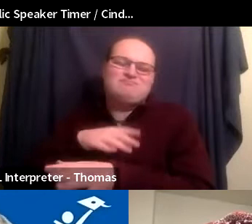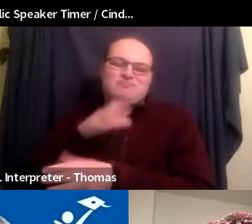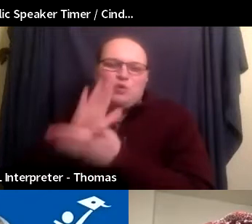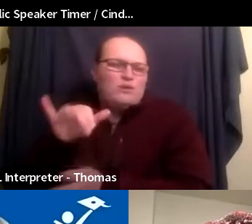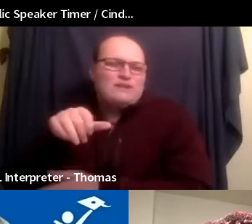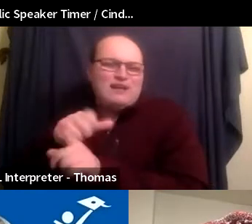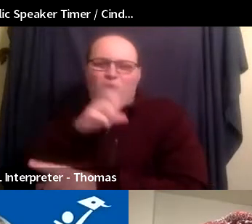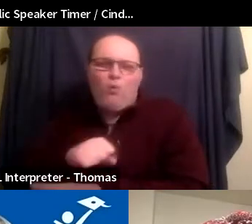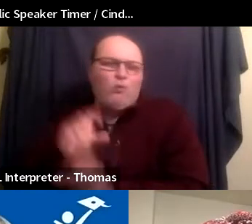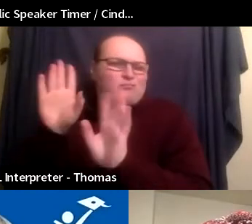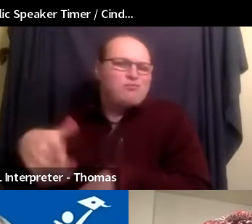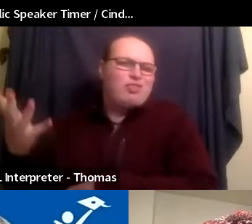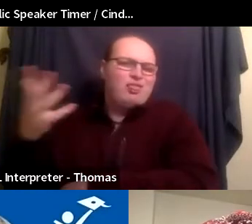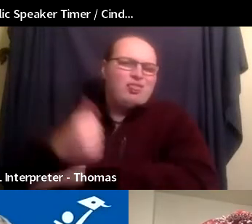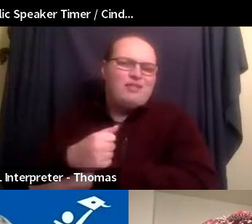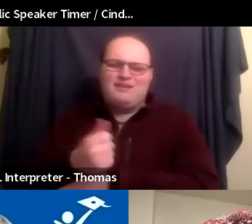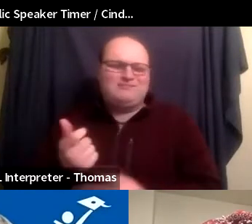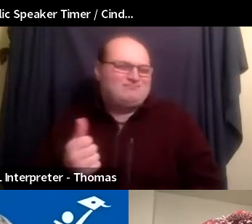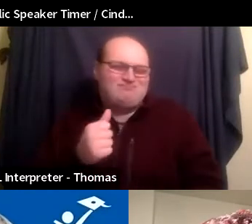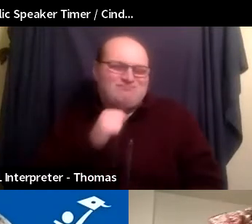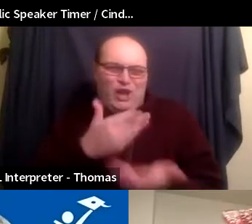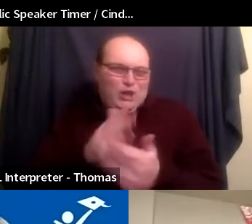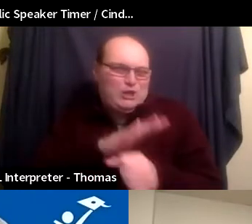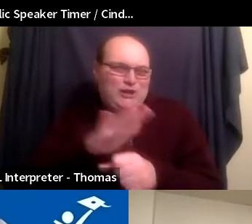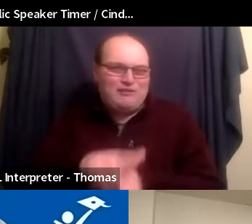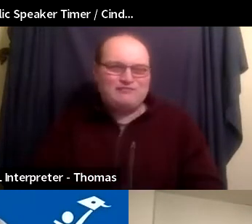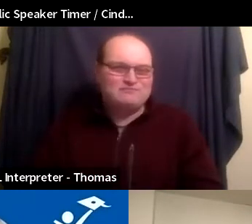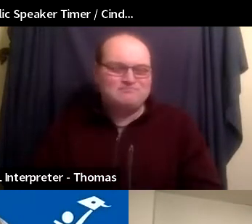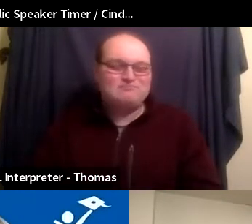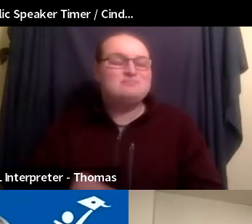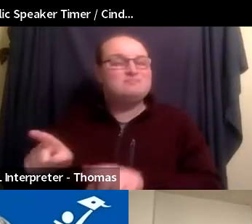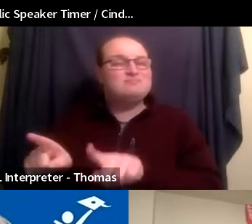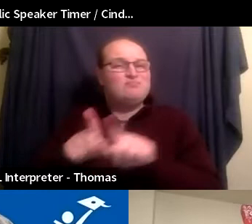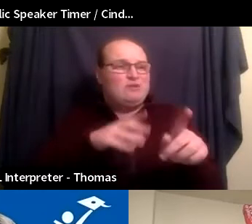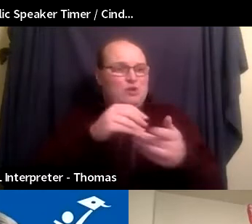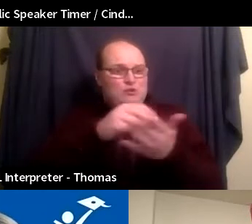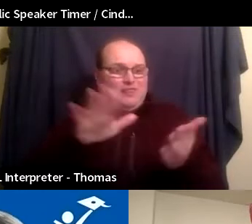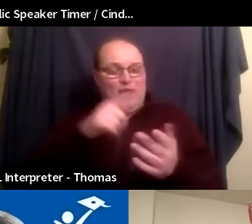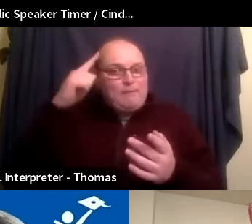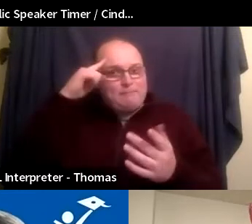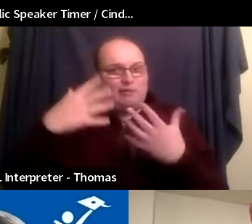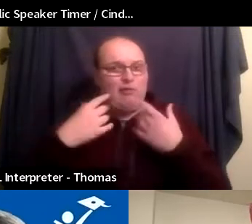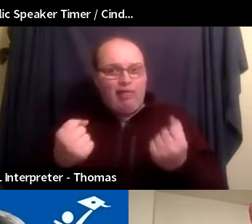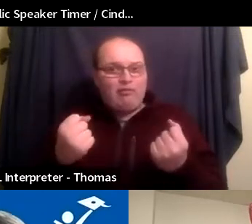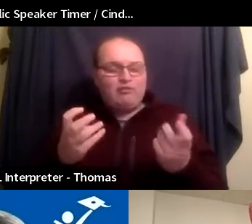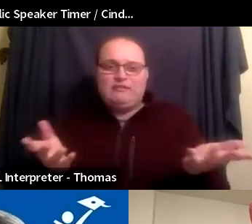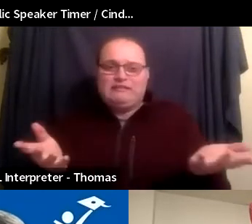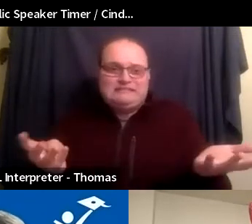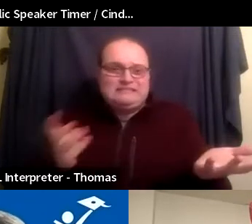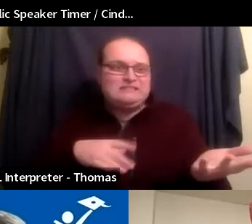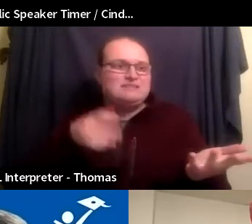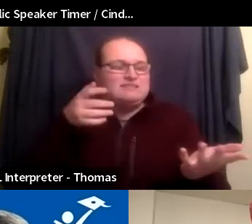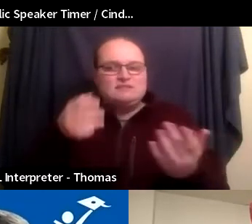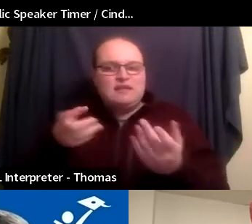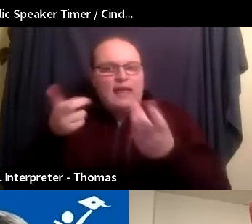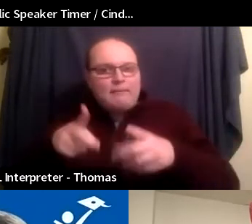it in mind about their mental health. I work as a healthcare provider, and one of the reasons why teenagers actually think